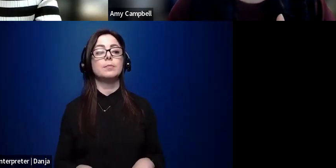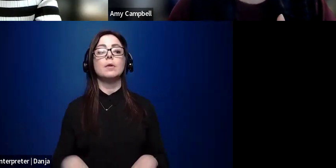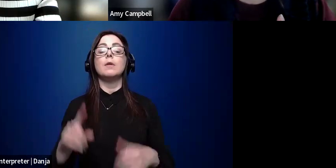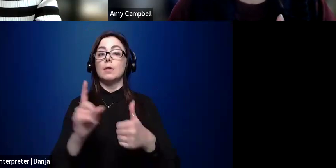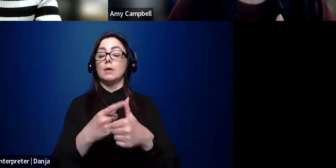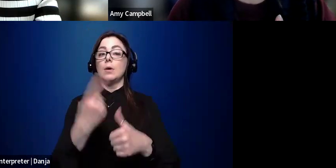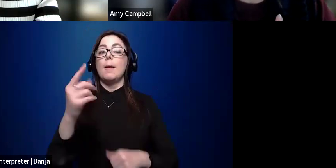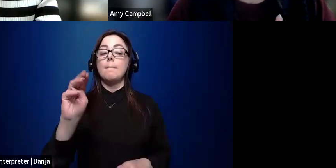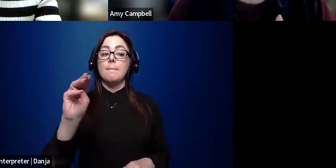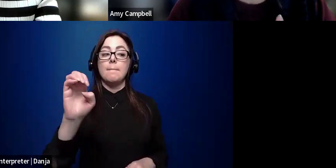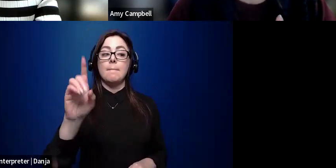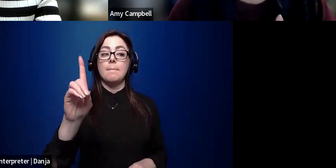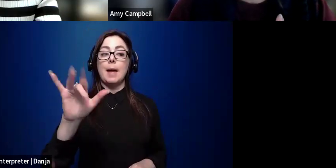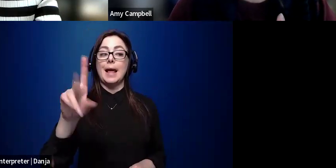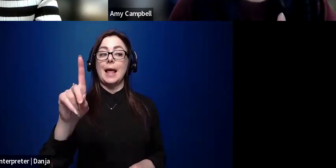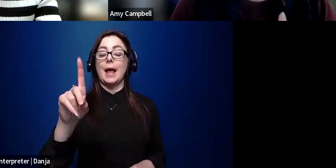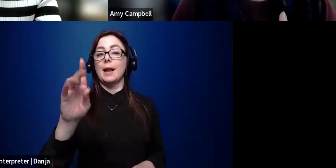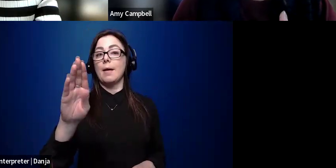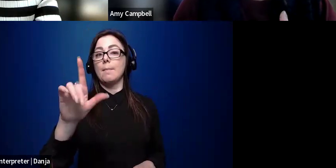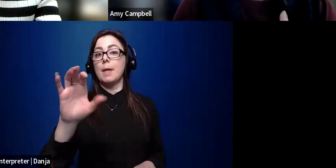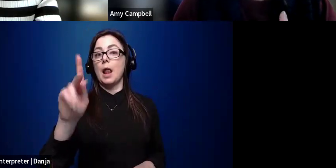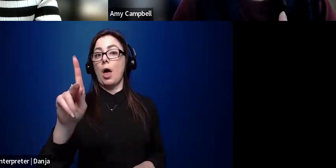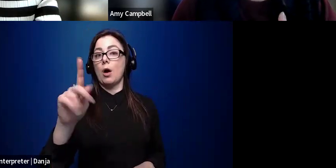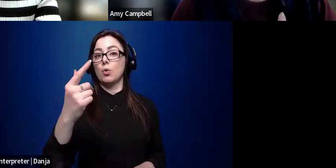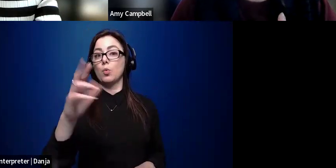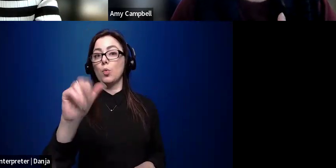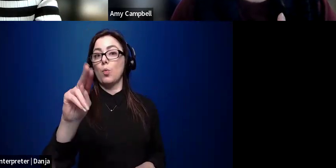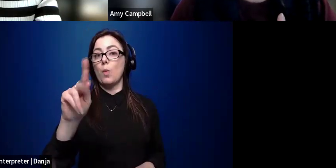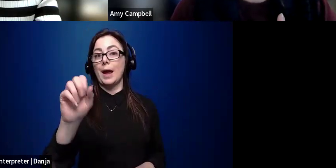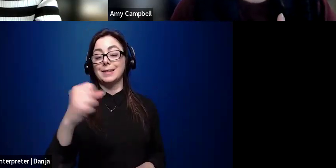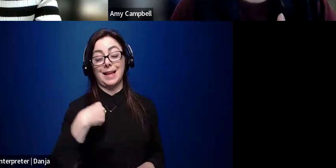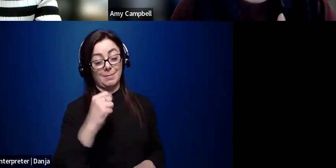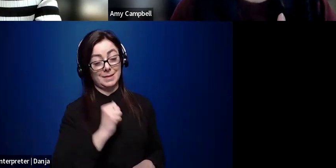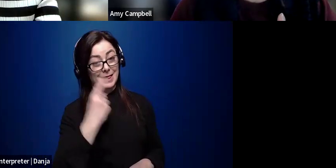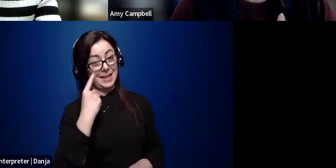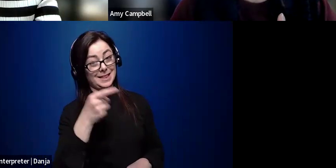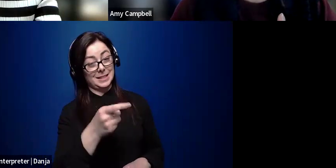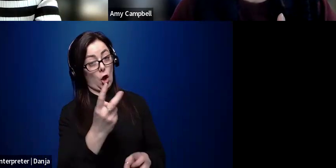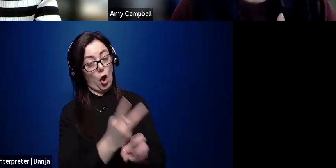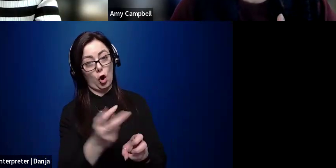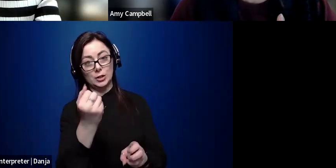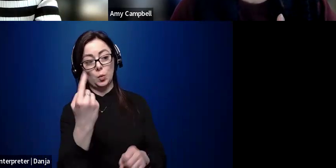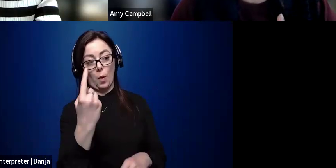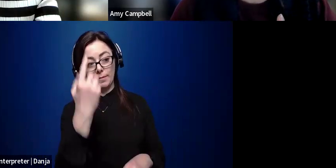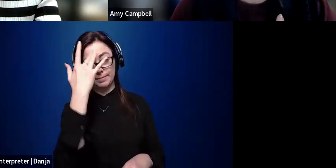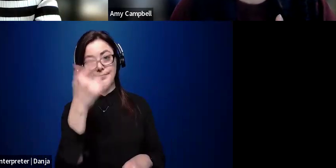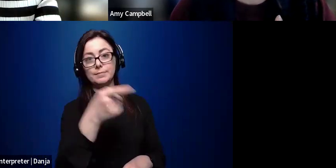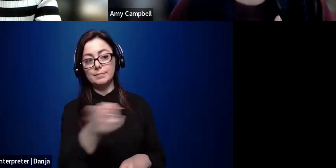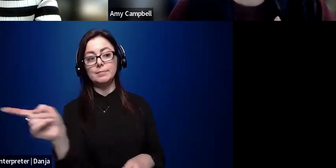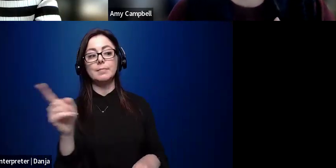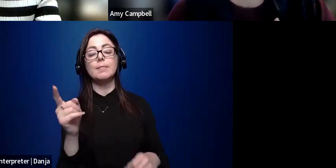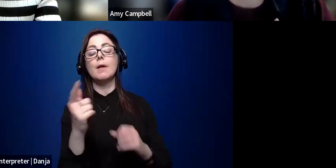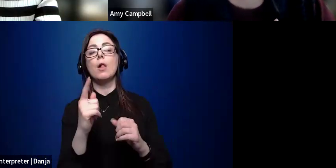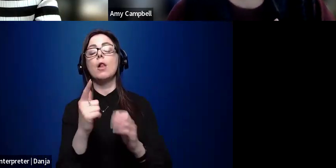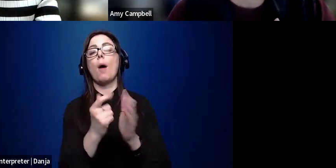I personally think this is probably the hardest one for legislators because they're all going to be looking at their individual state and whether they